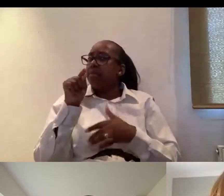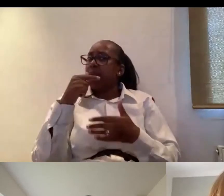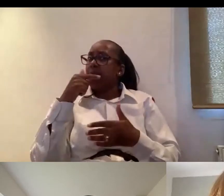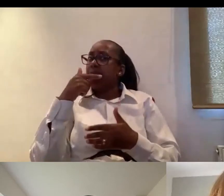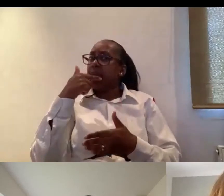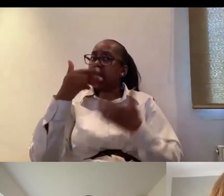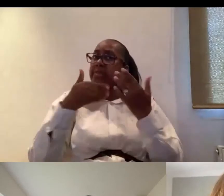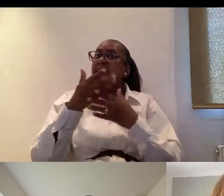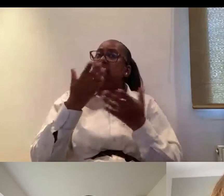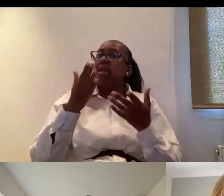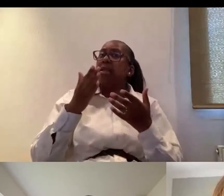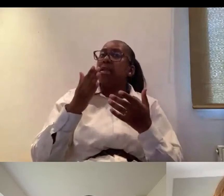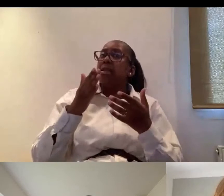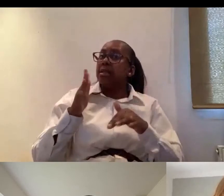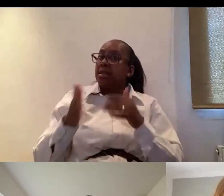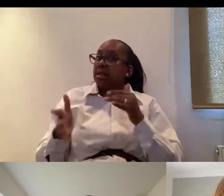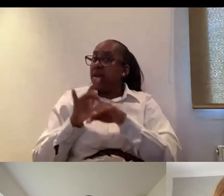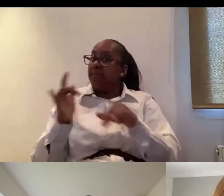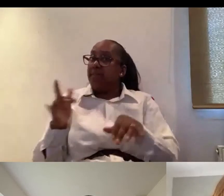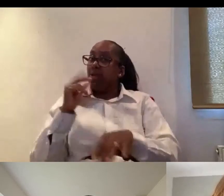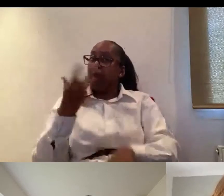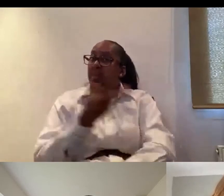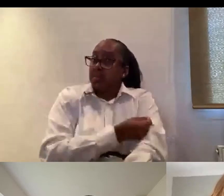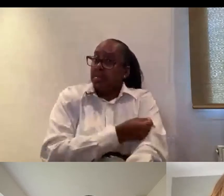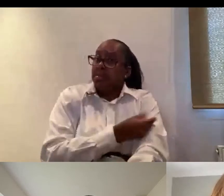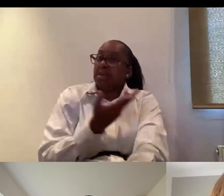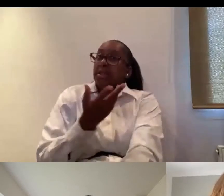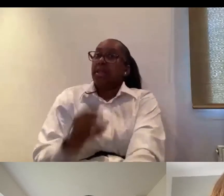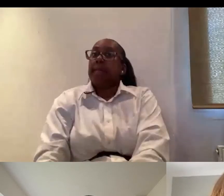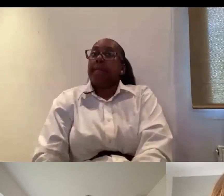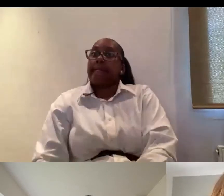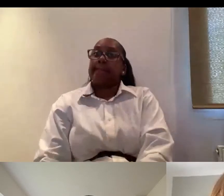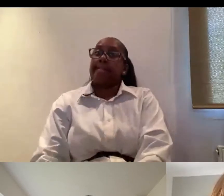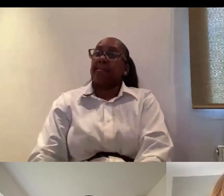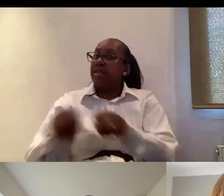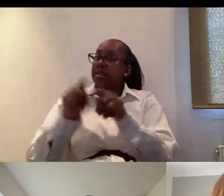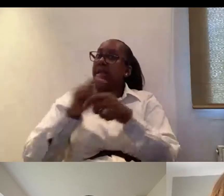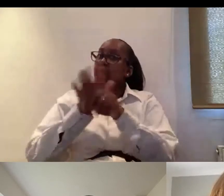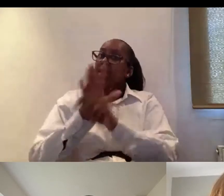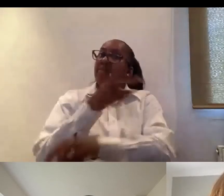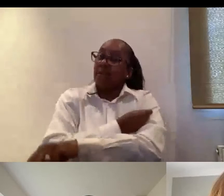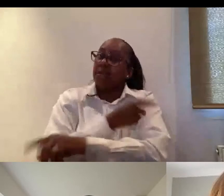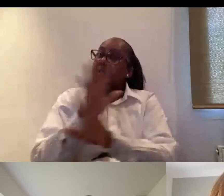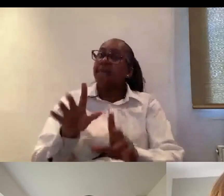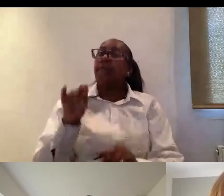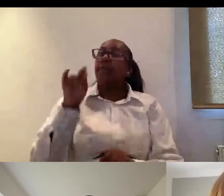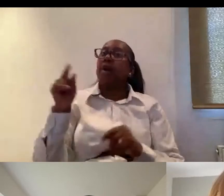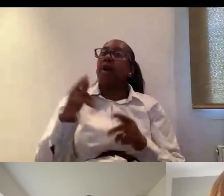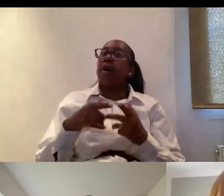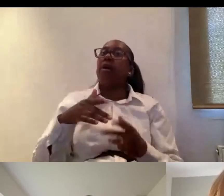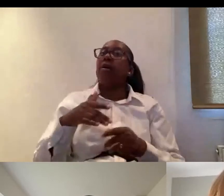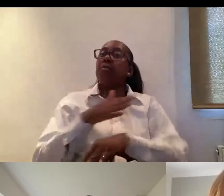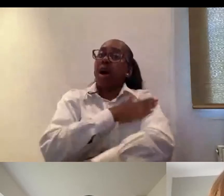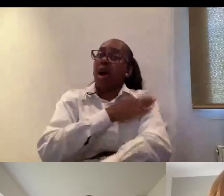So the common symptoms that you can get with any vaccine, and which are also seen with COVID-19 vaccination, are